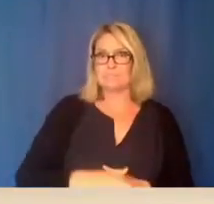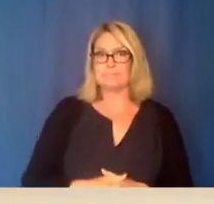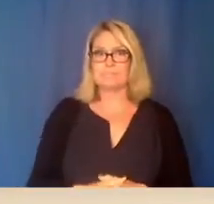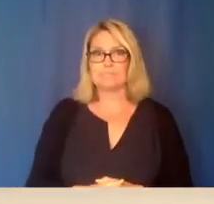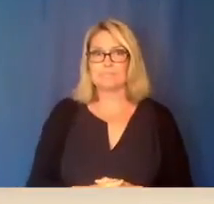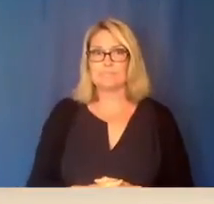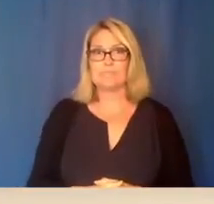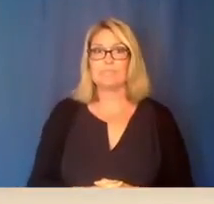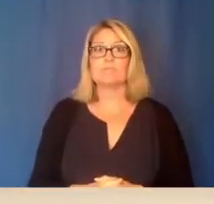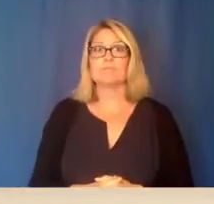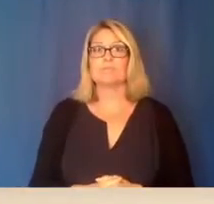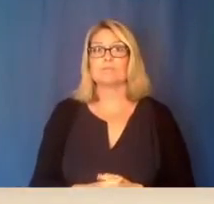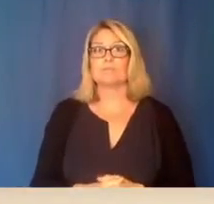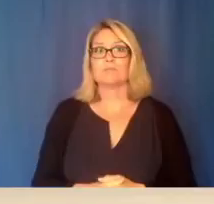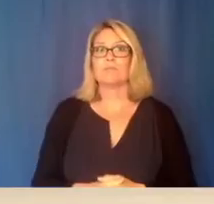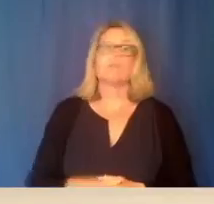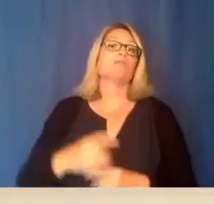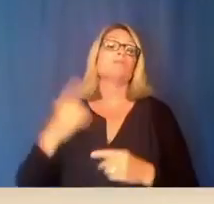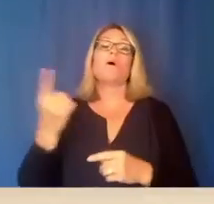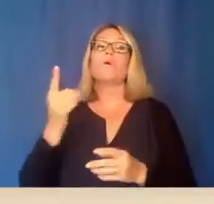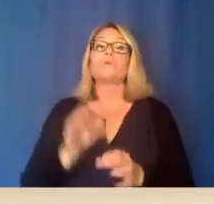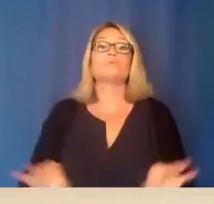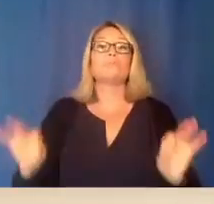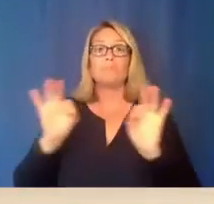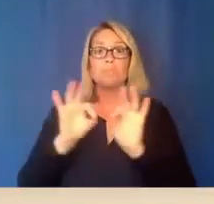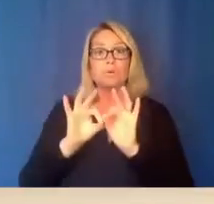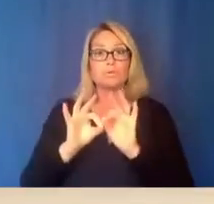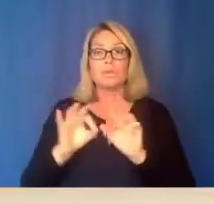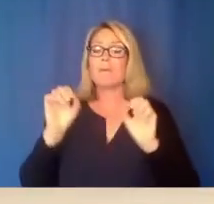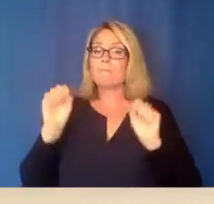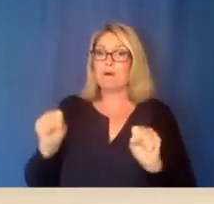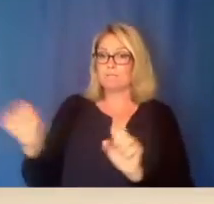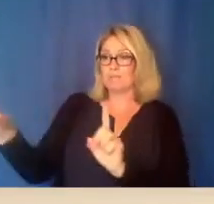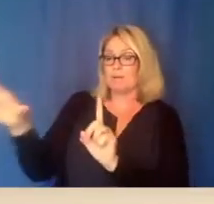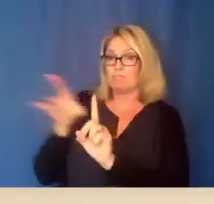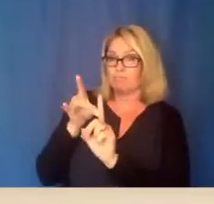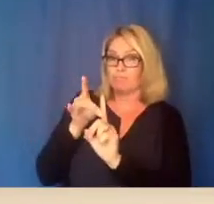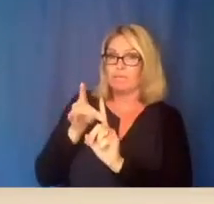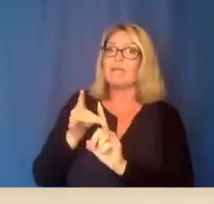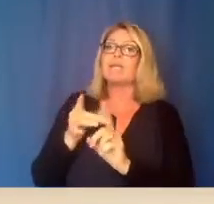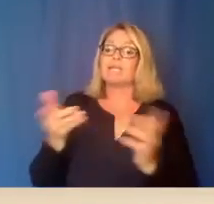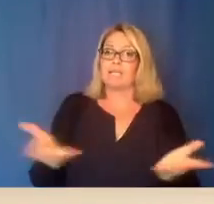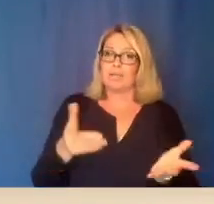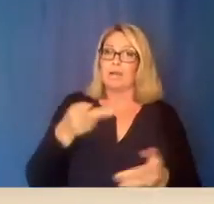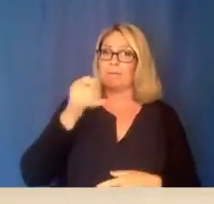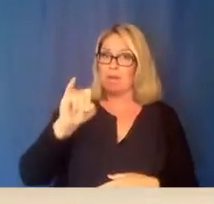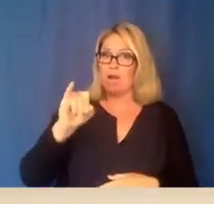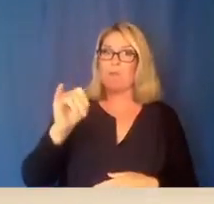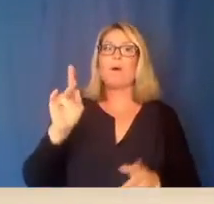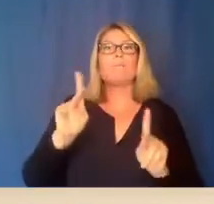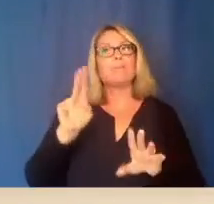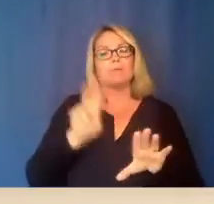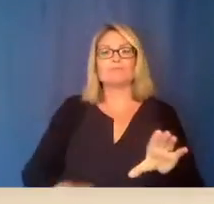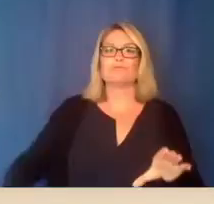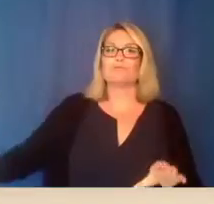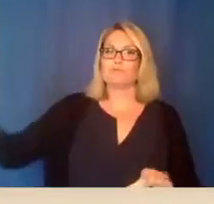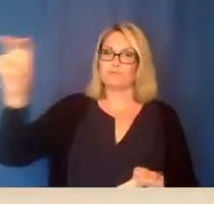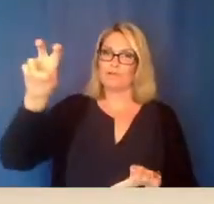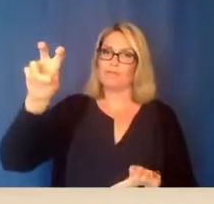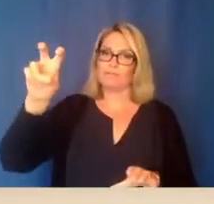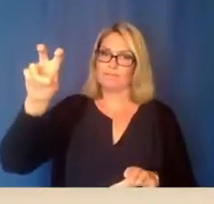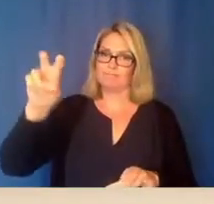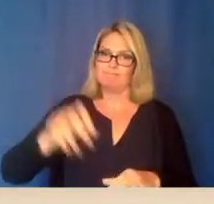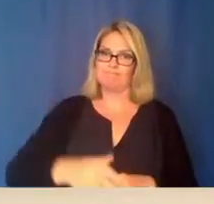COVID, it's always important to balance the risk of importation of the virus to PEI with the public health and travel measures.